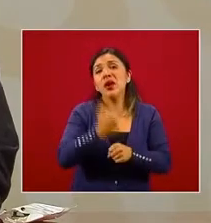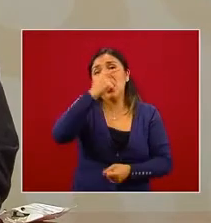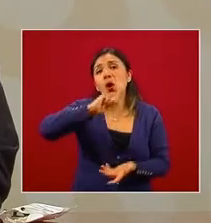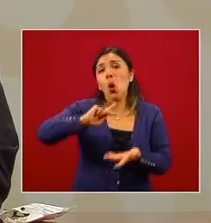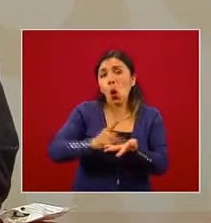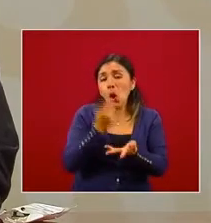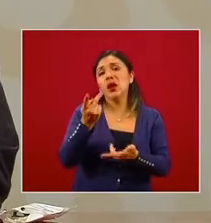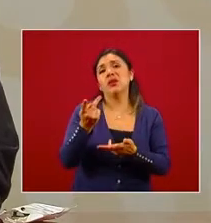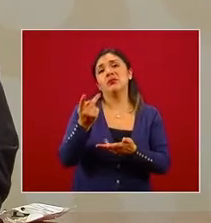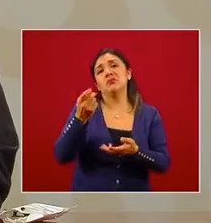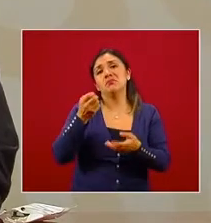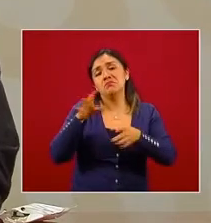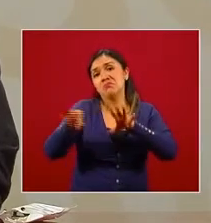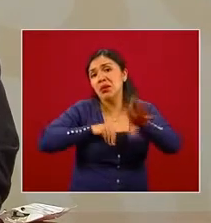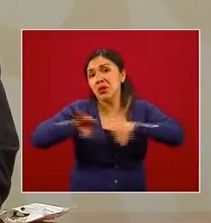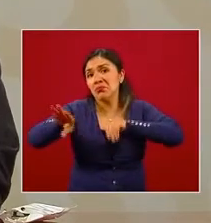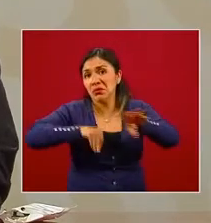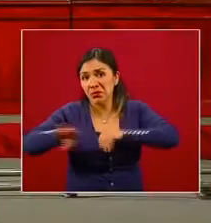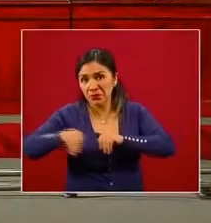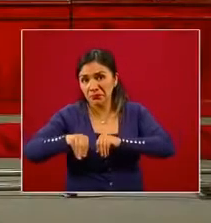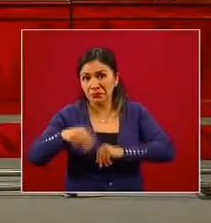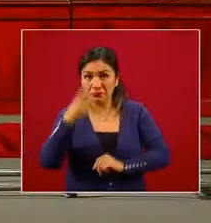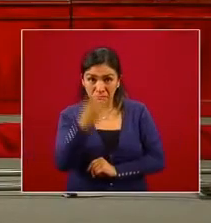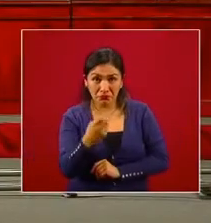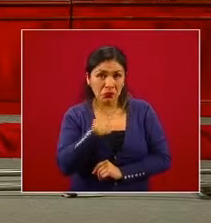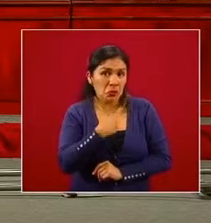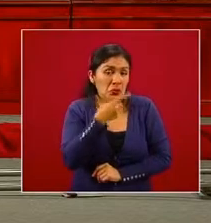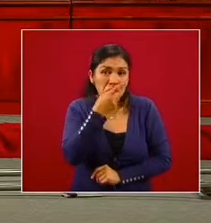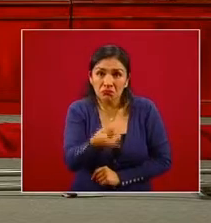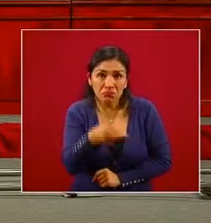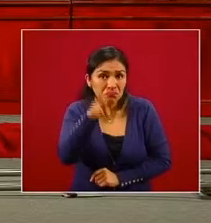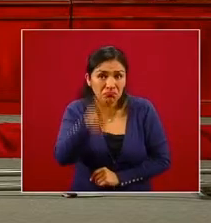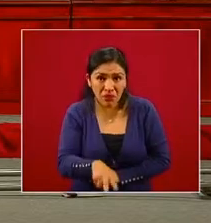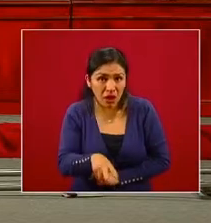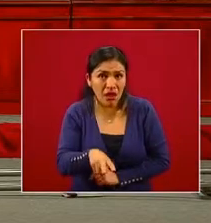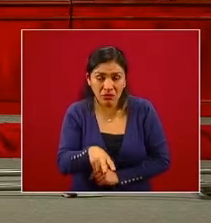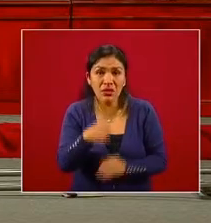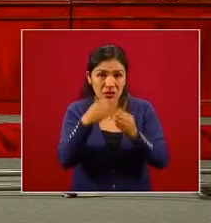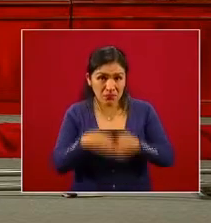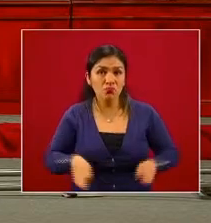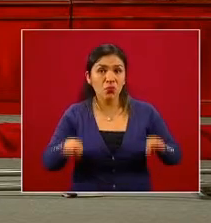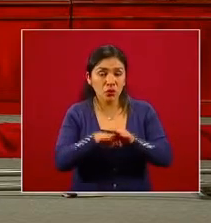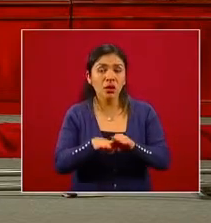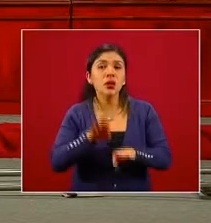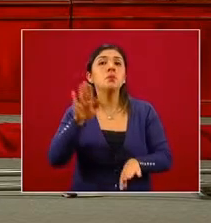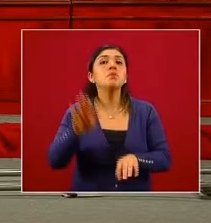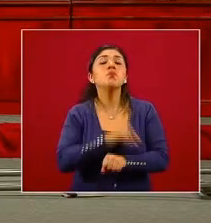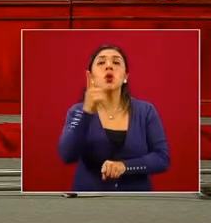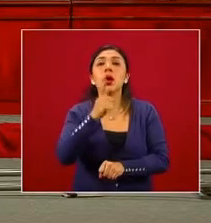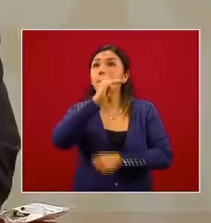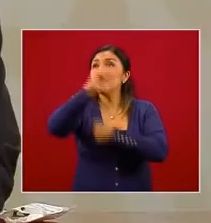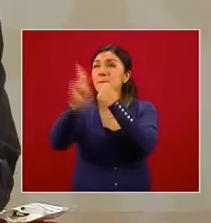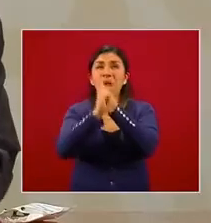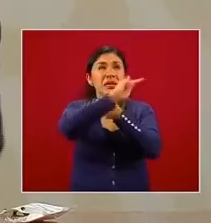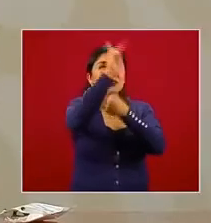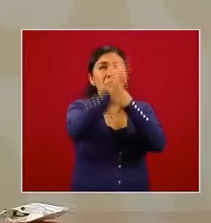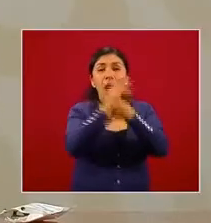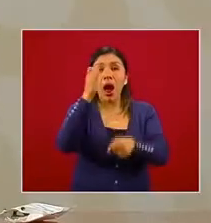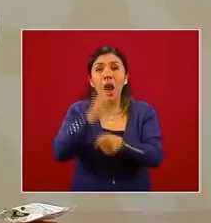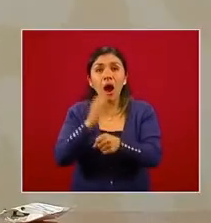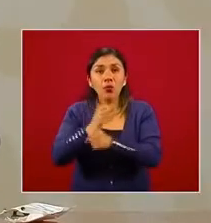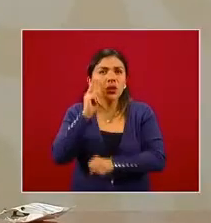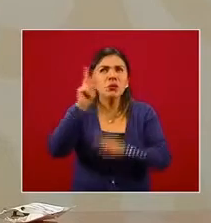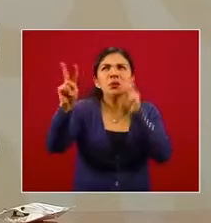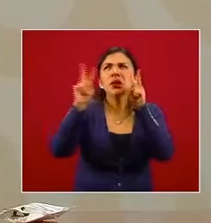There is the risk of resurgence. Why do I say this with so much emphasis? Because in every